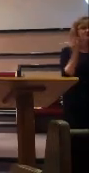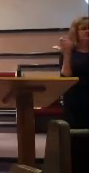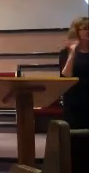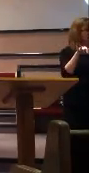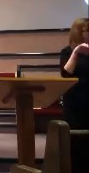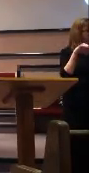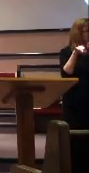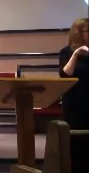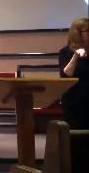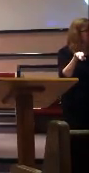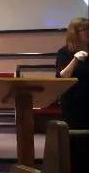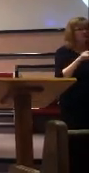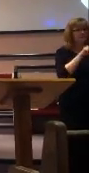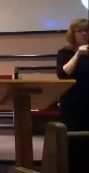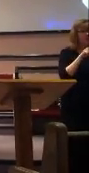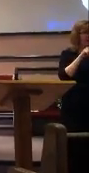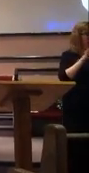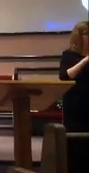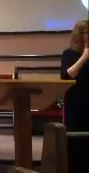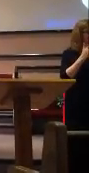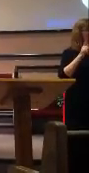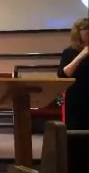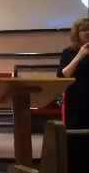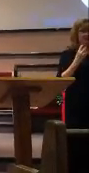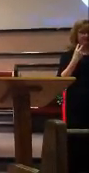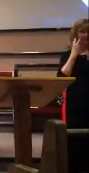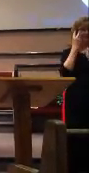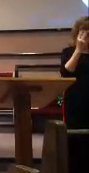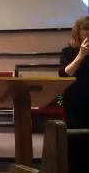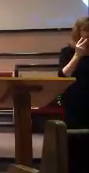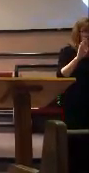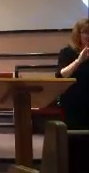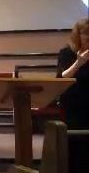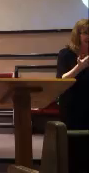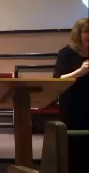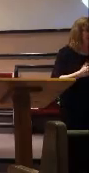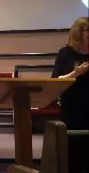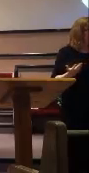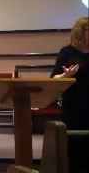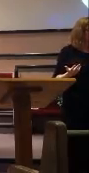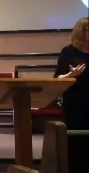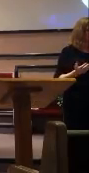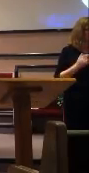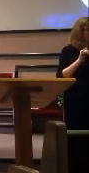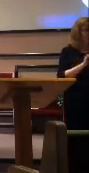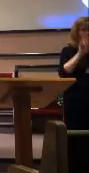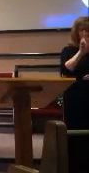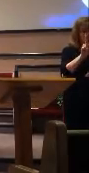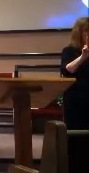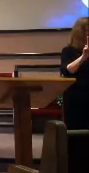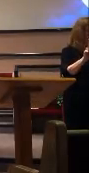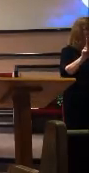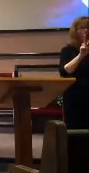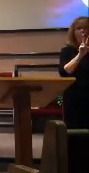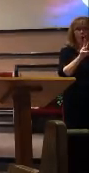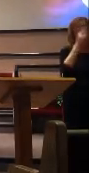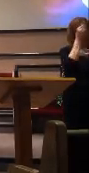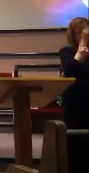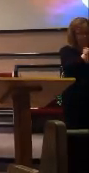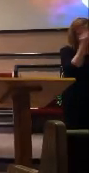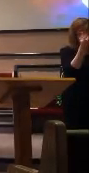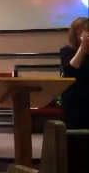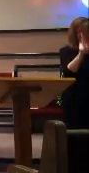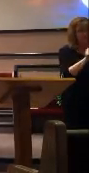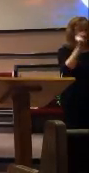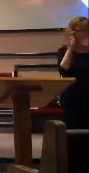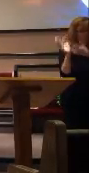he came into a village or into a town or into a city, those two had already prepared